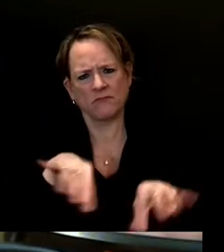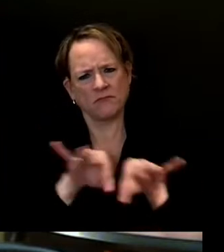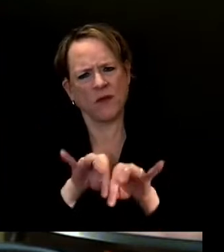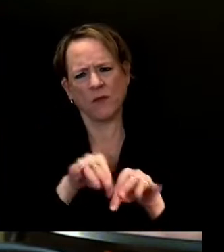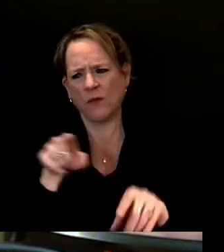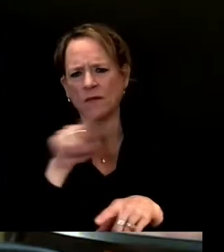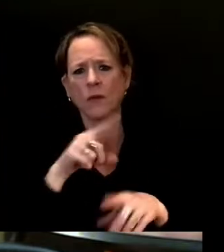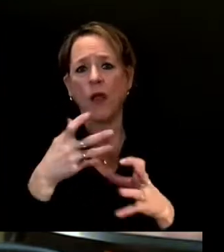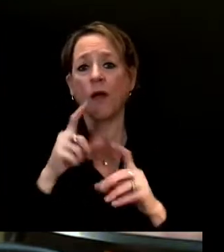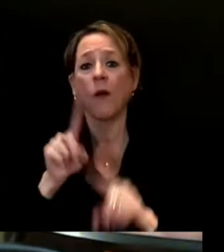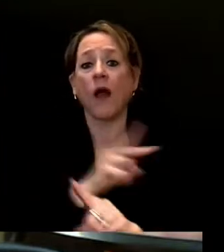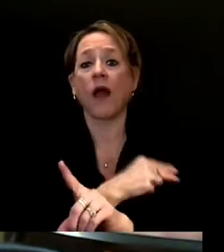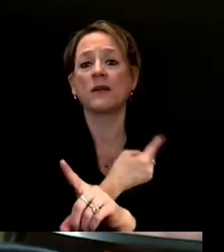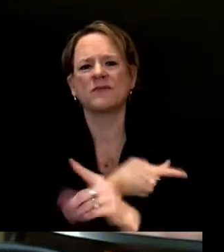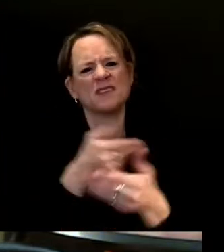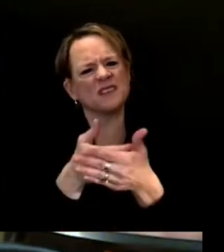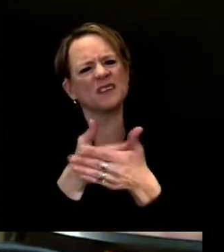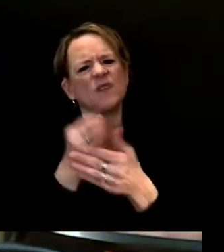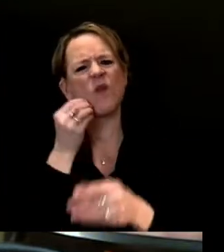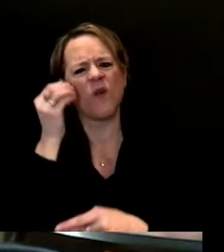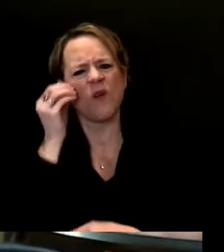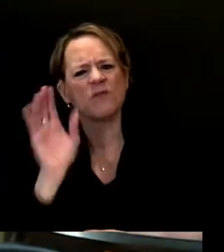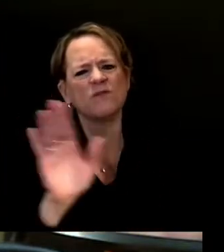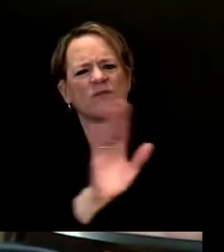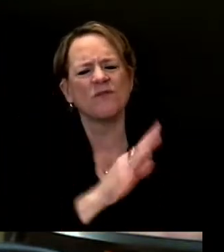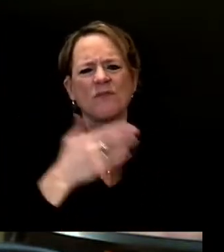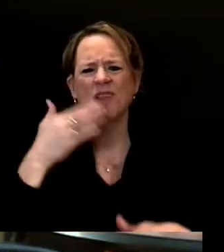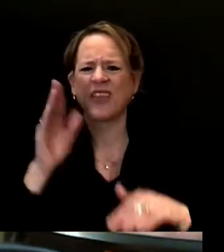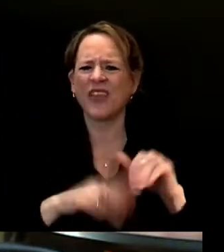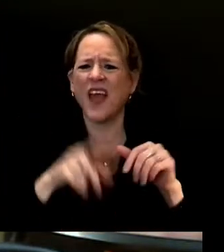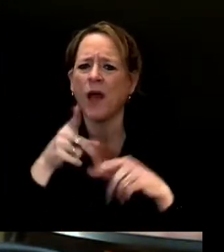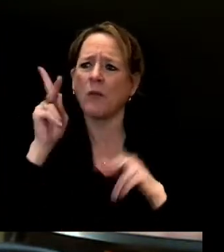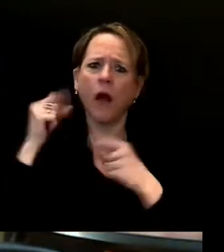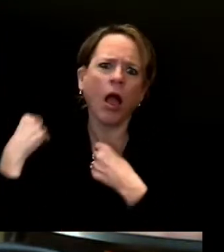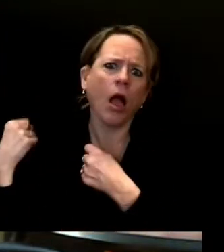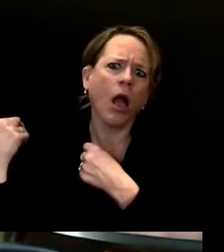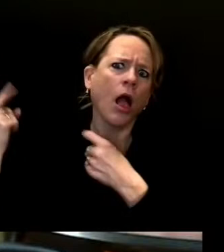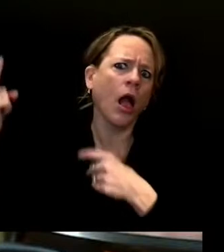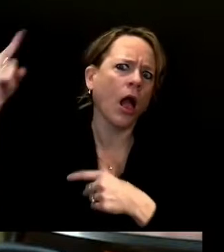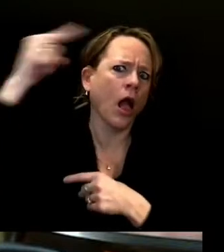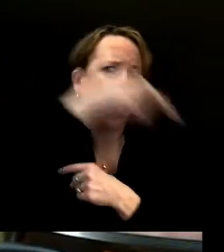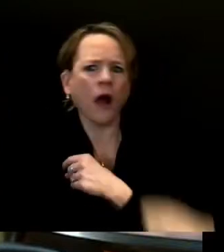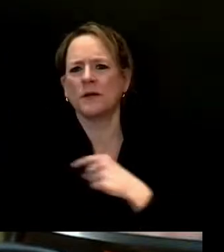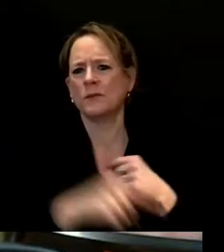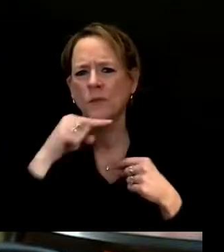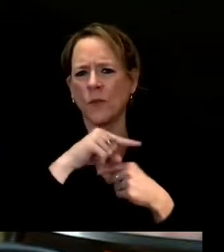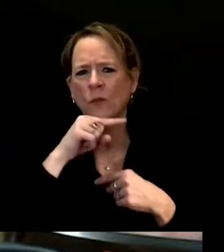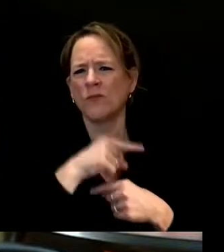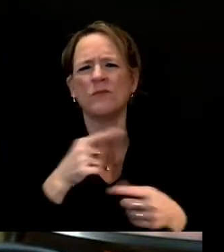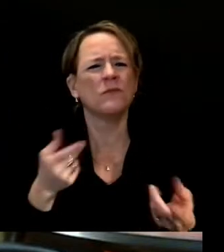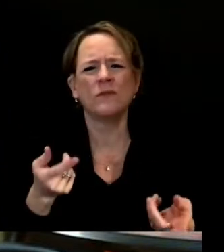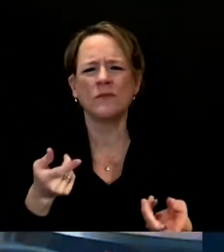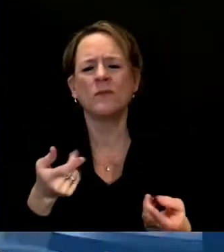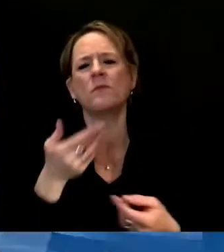existing network of healthcare providers that we do have in our state is the right strategy.